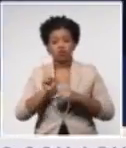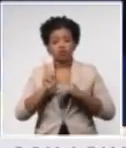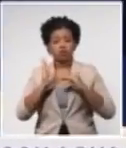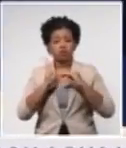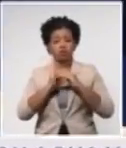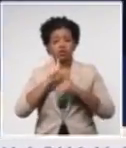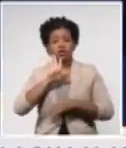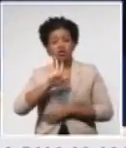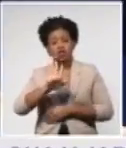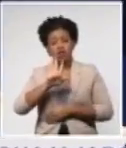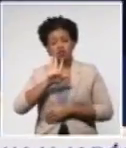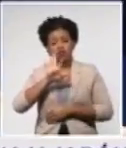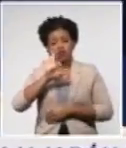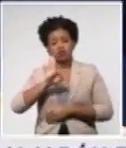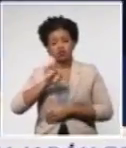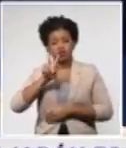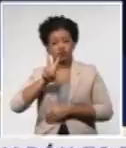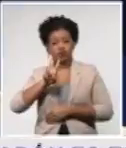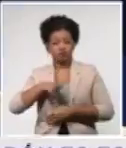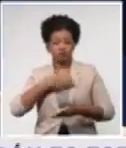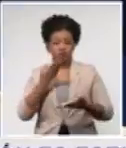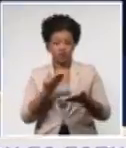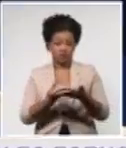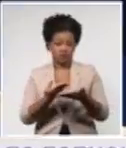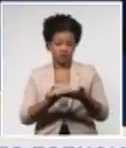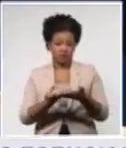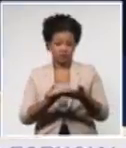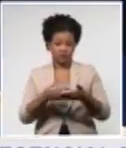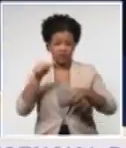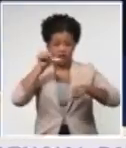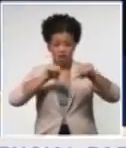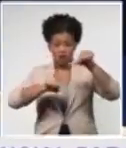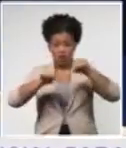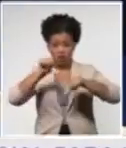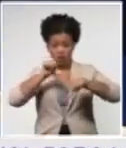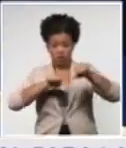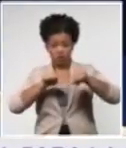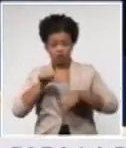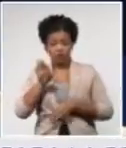Yesterday, the island's different molecular biology laboratories studied